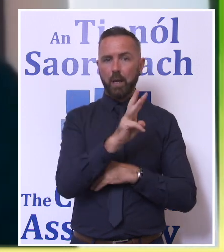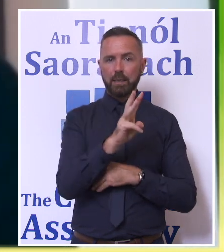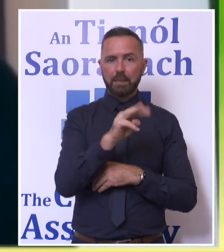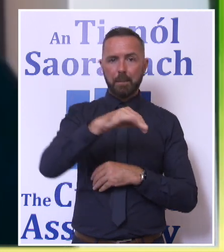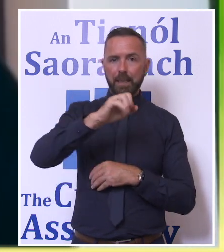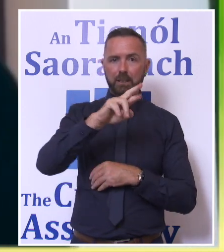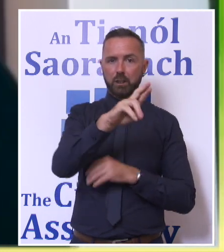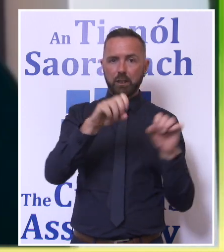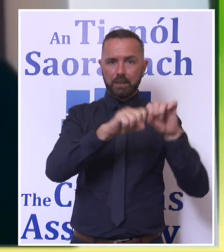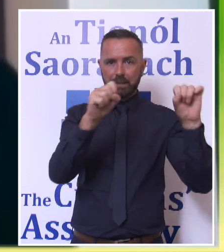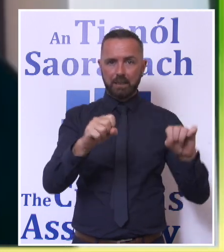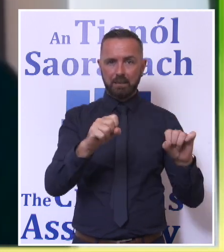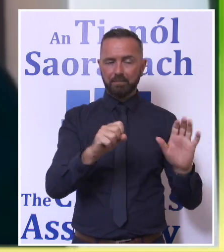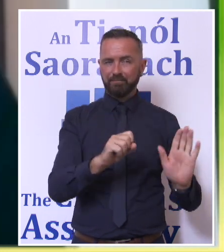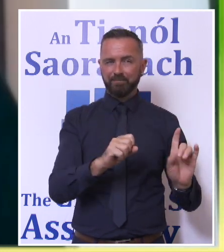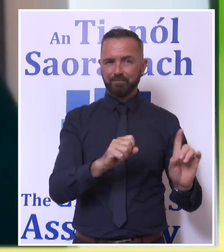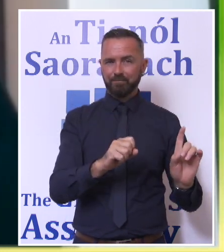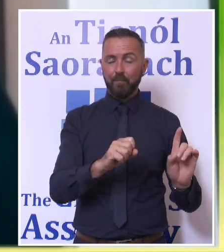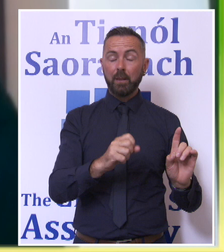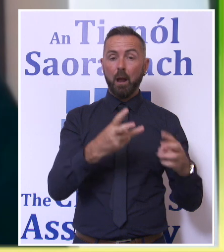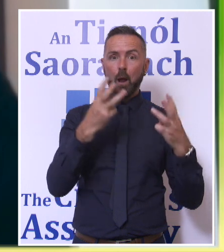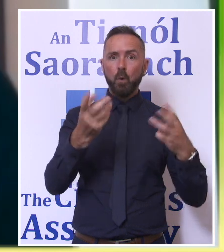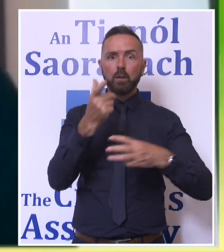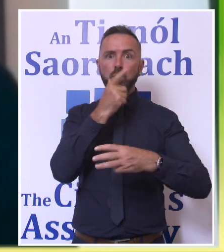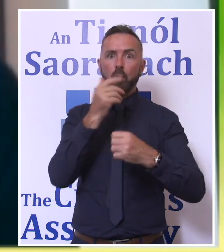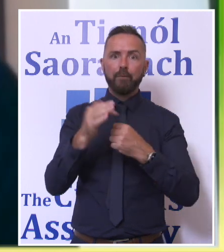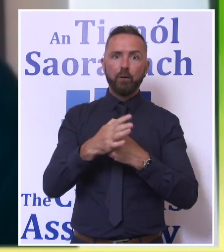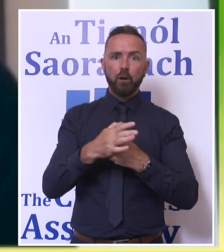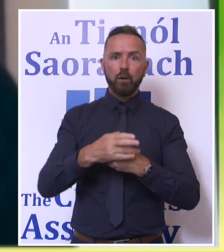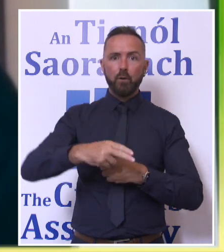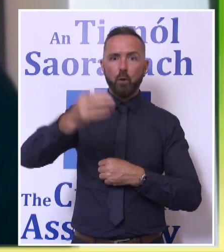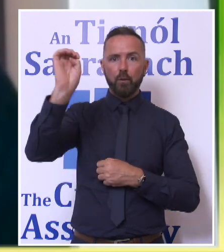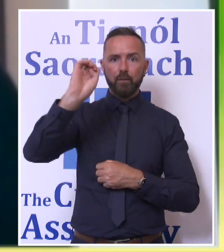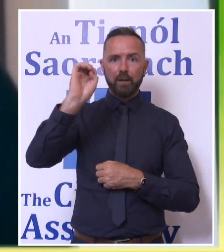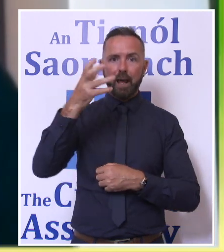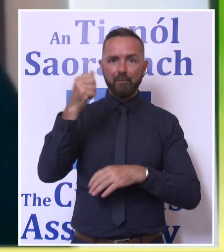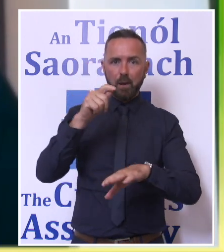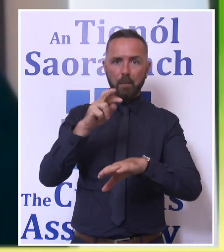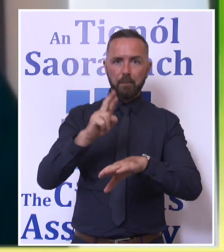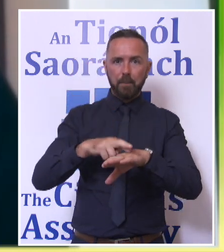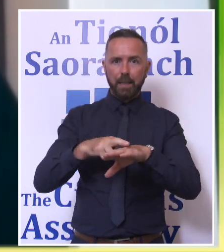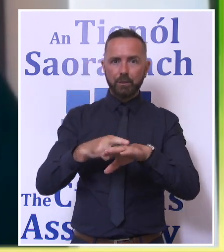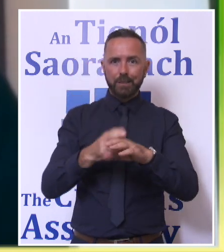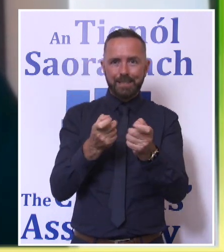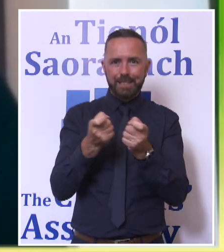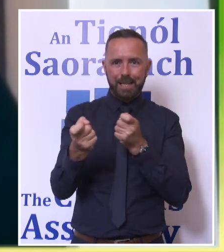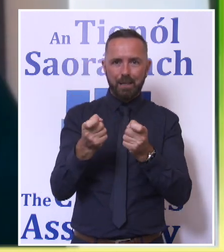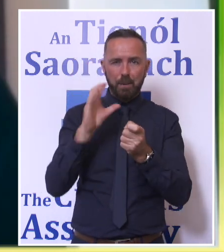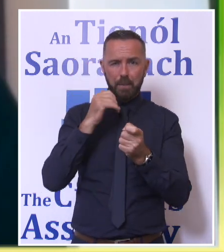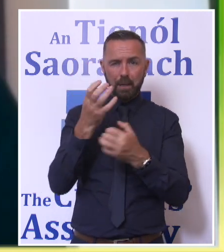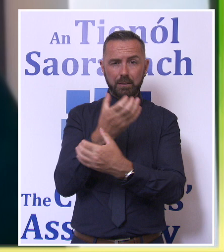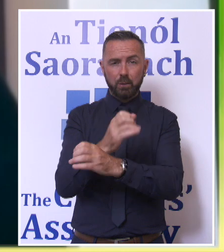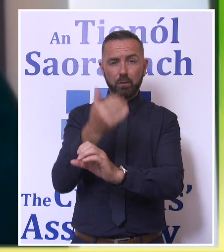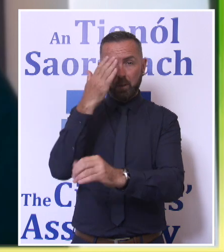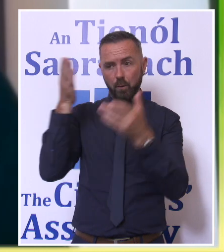me to go there, it was to speak for the north of England and get a better deal for the north of England from what is a very London-centric country, as